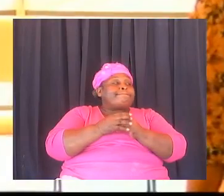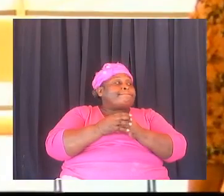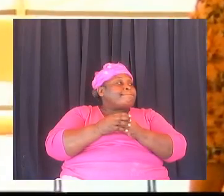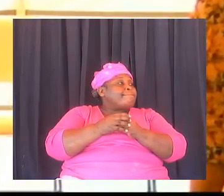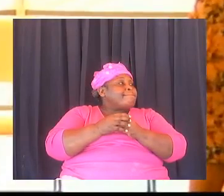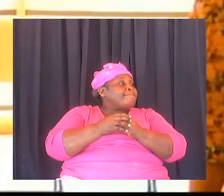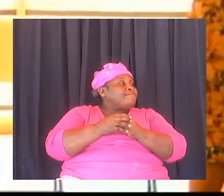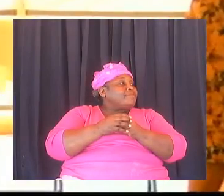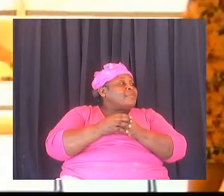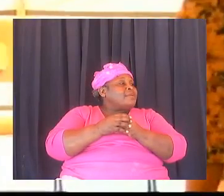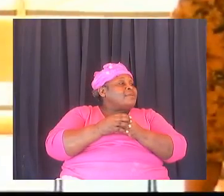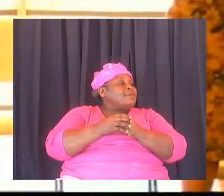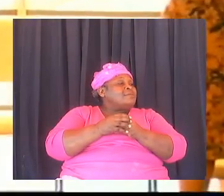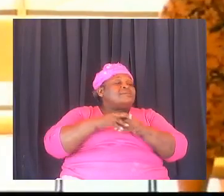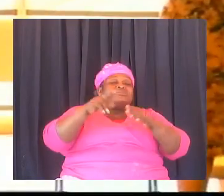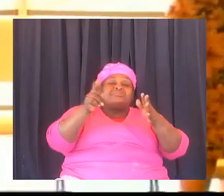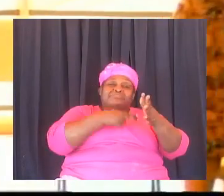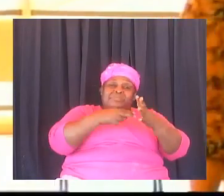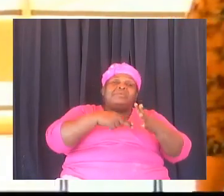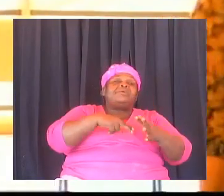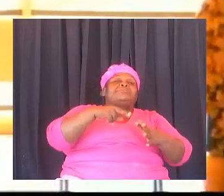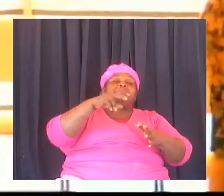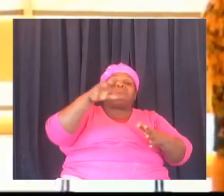Oh, I'm so sorry.